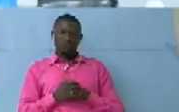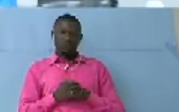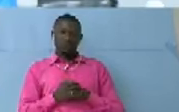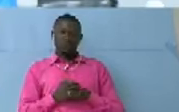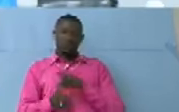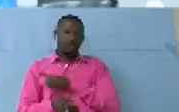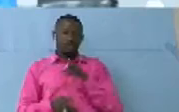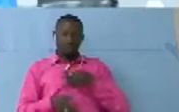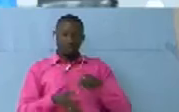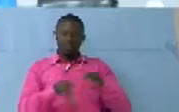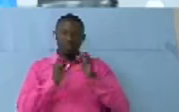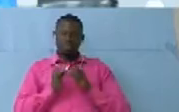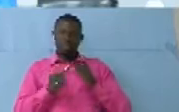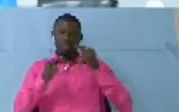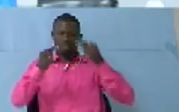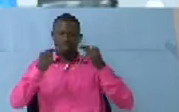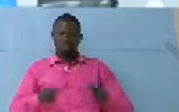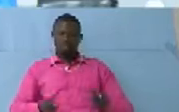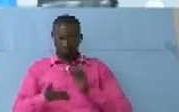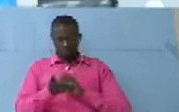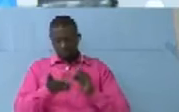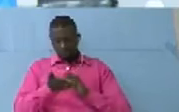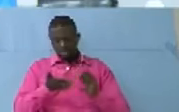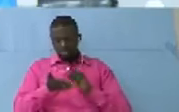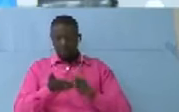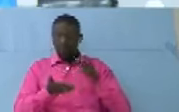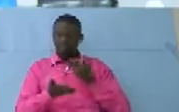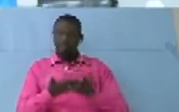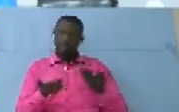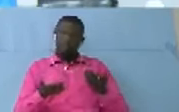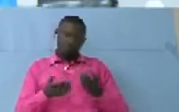yen a statement ota. They took down my statement. So